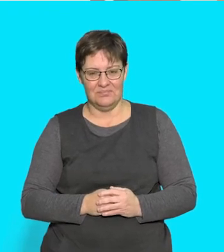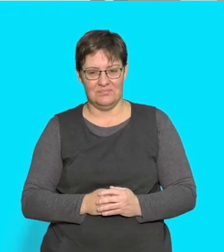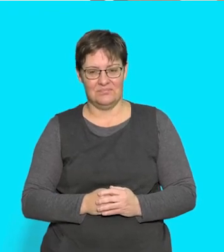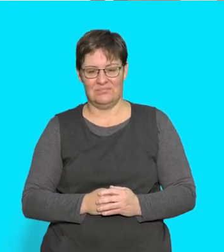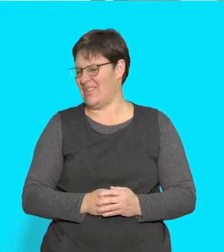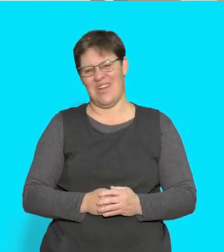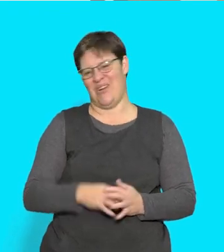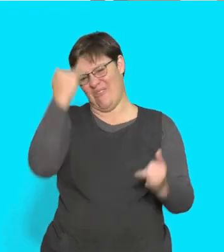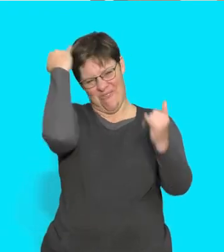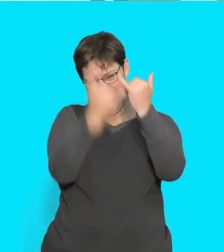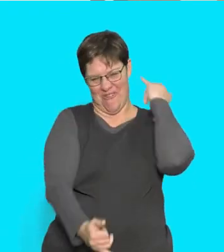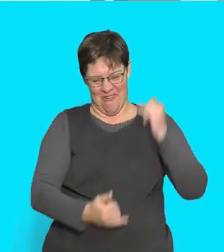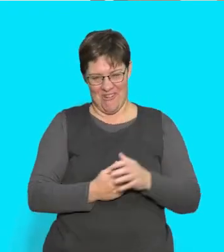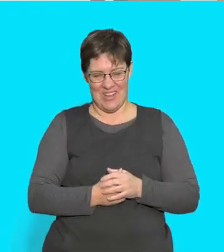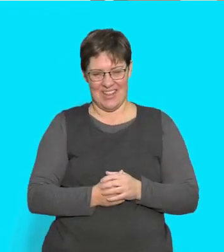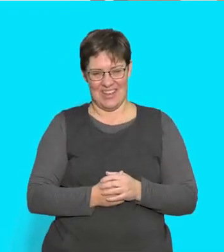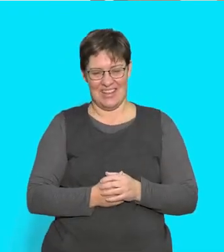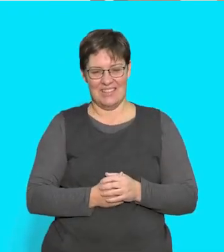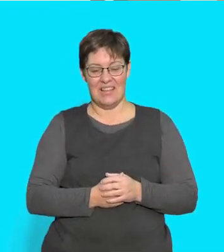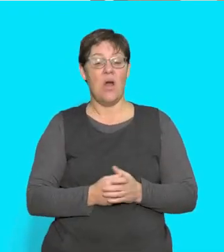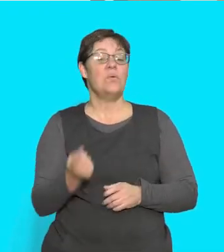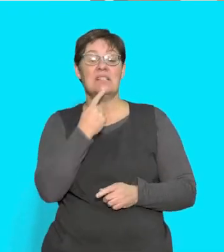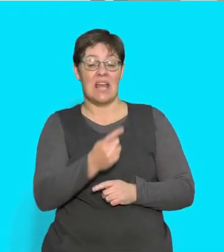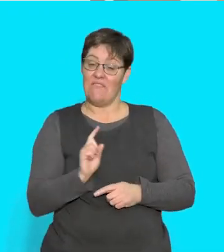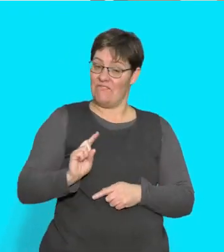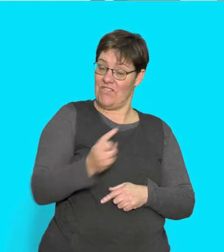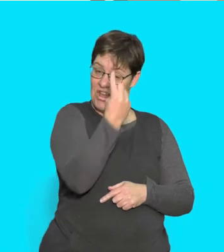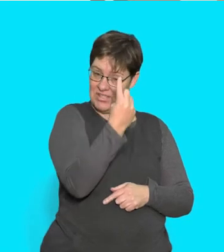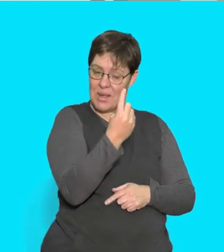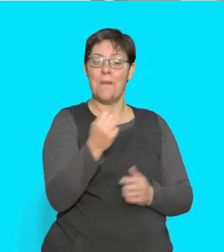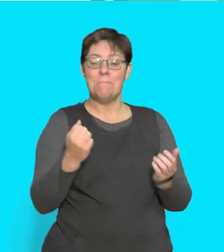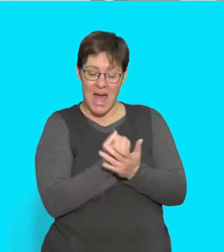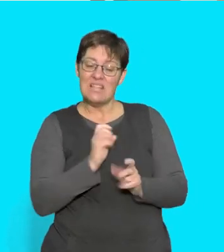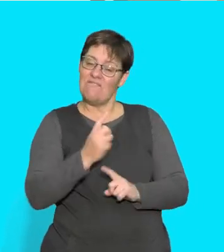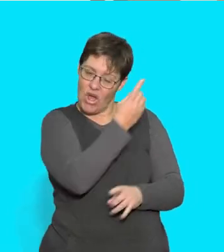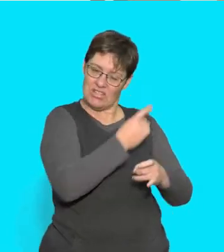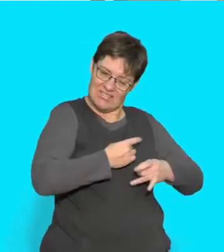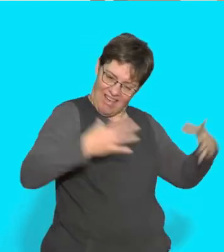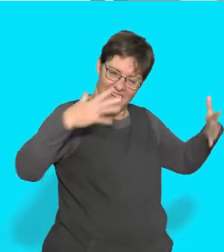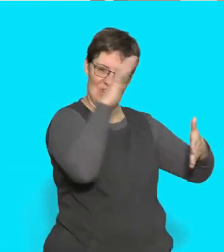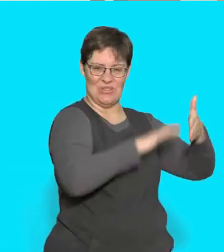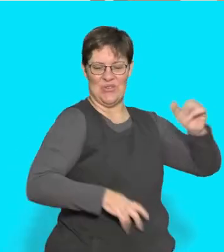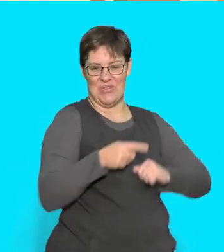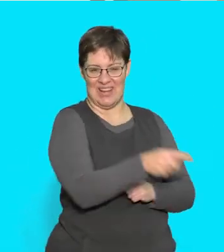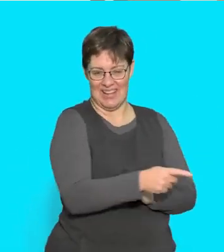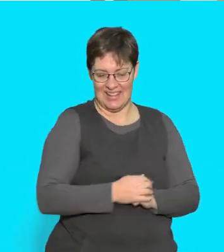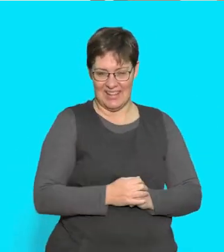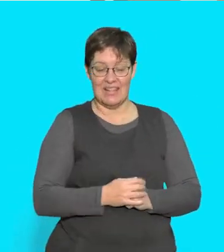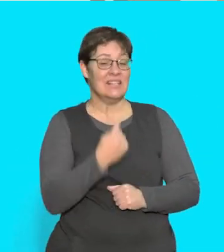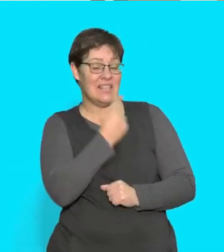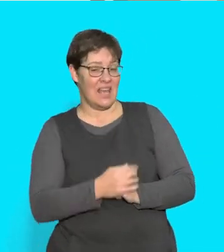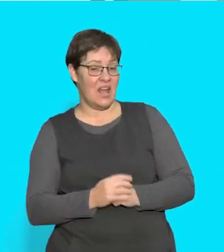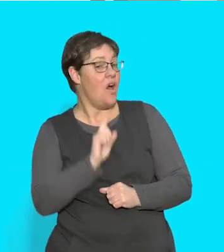Of course it doesn't. When we say first, it must come at the start of a story.